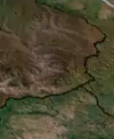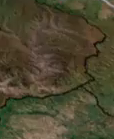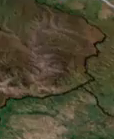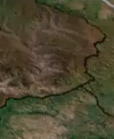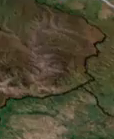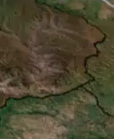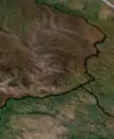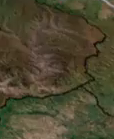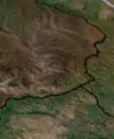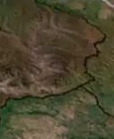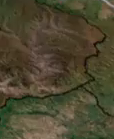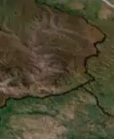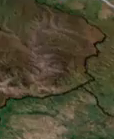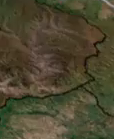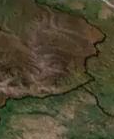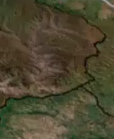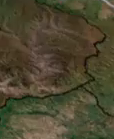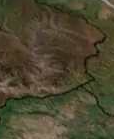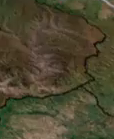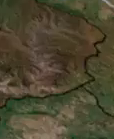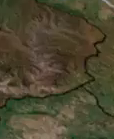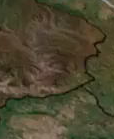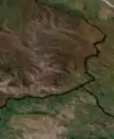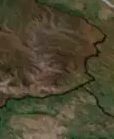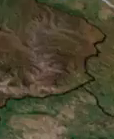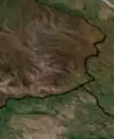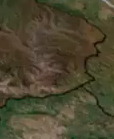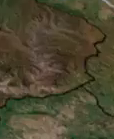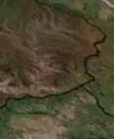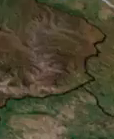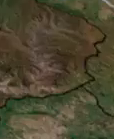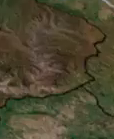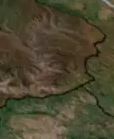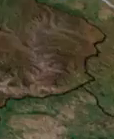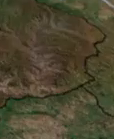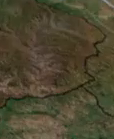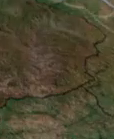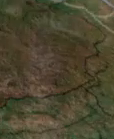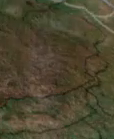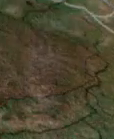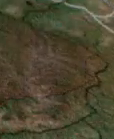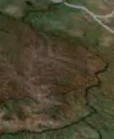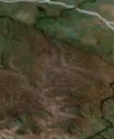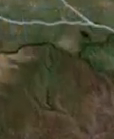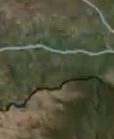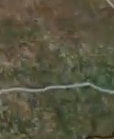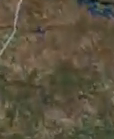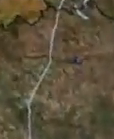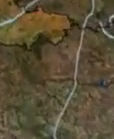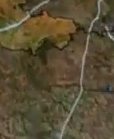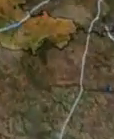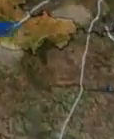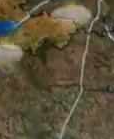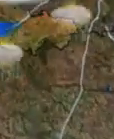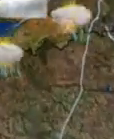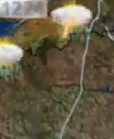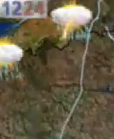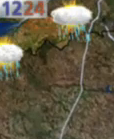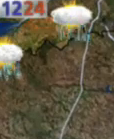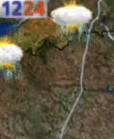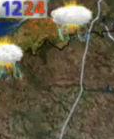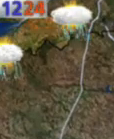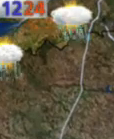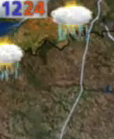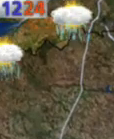province di kaudungwana fela ho le shomela le mtsemhlana ka ofela re shebile ka Bothaville le hona ka Stati tla tlheka fela go le shome le mtse e sepileng ka ofela o sentse